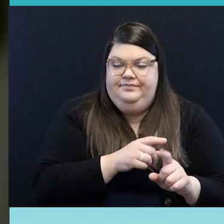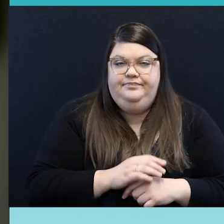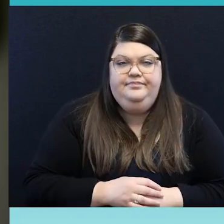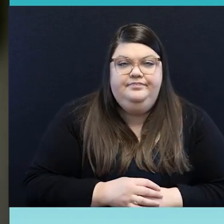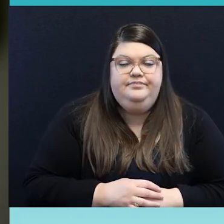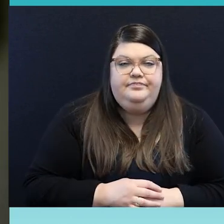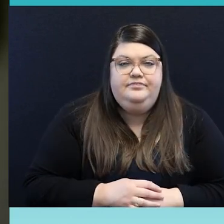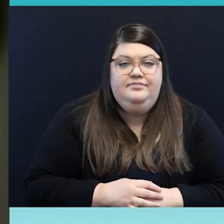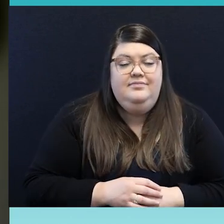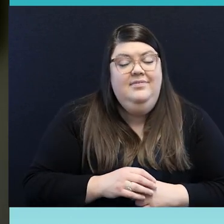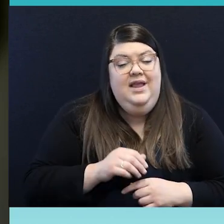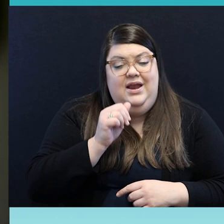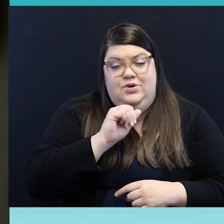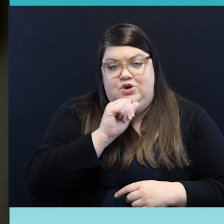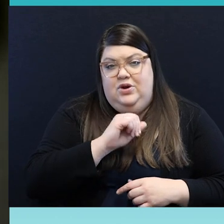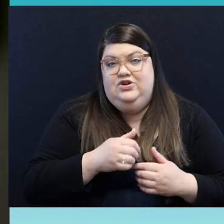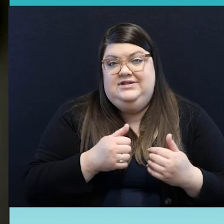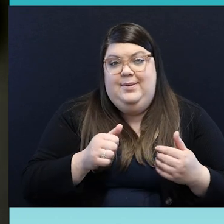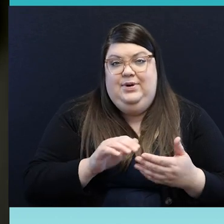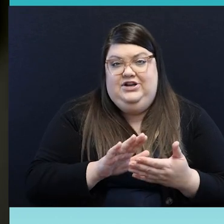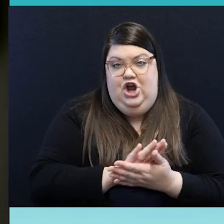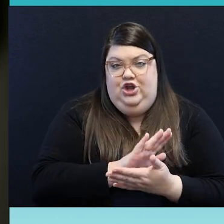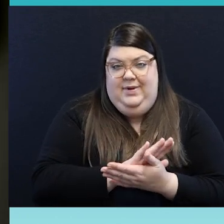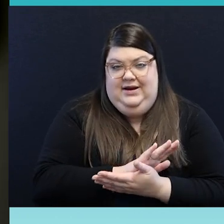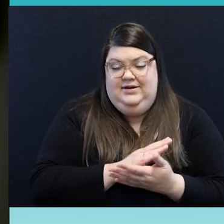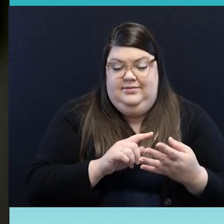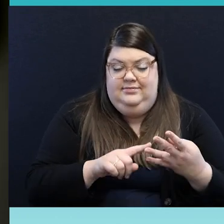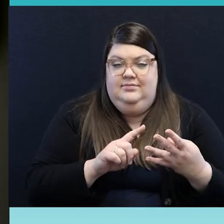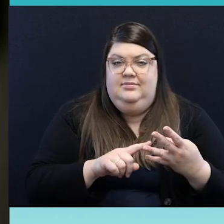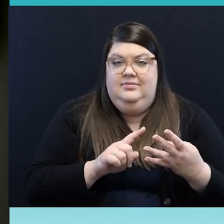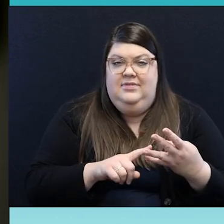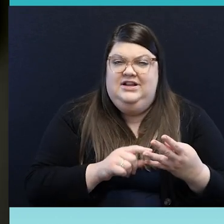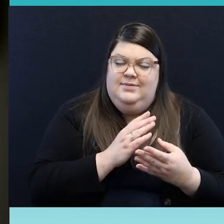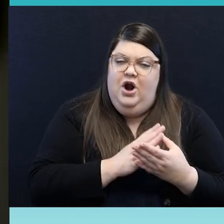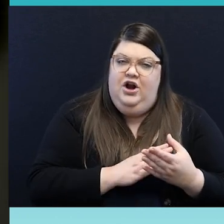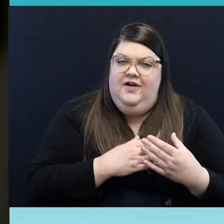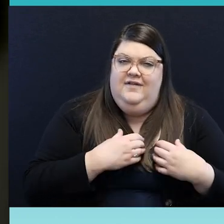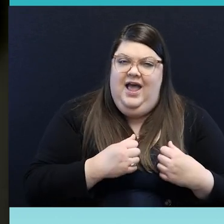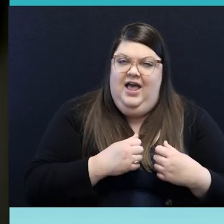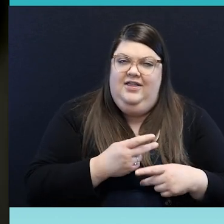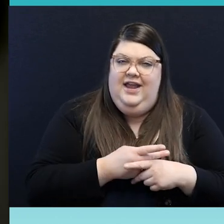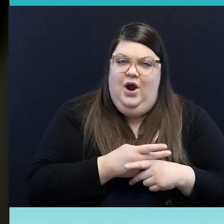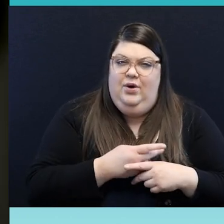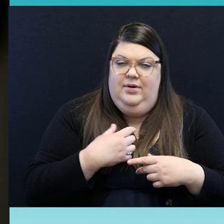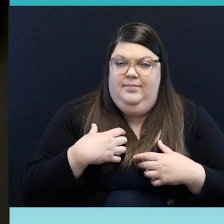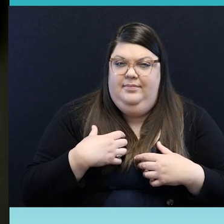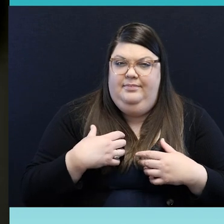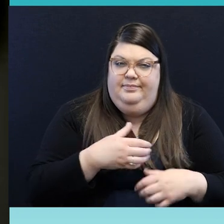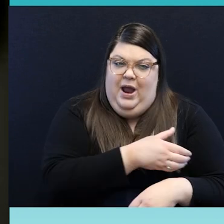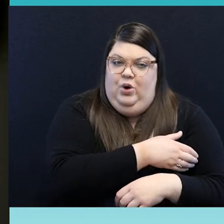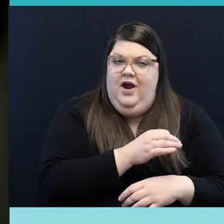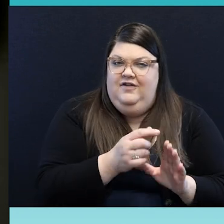Arizona, there's also a separate document or part of a healthcare power of attorney, which provides for mental health